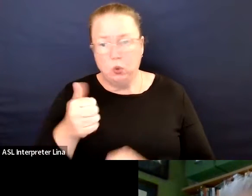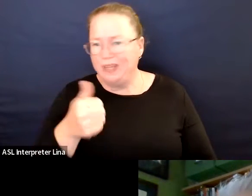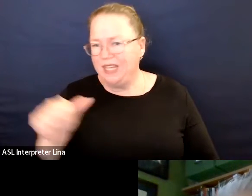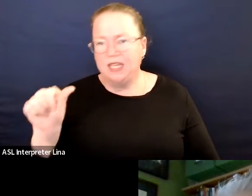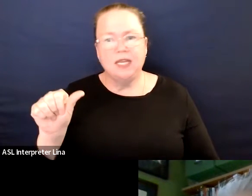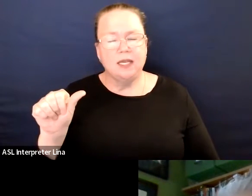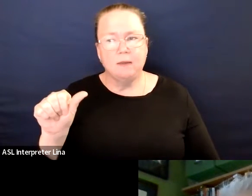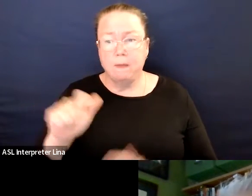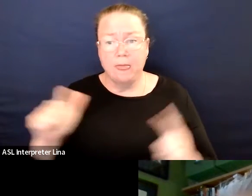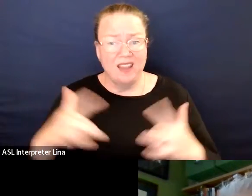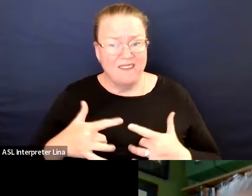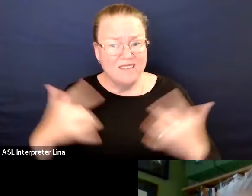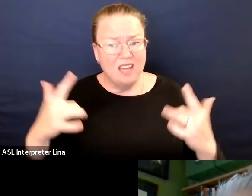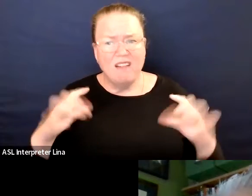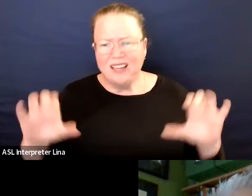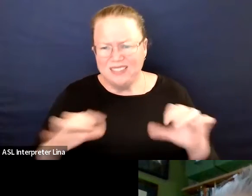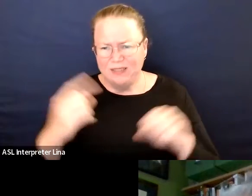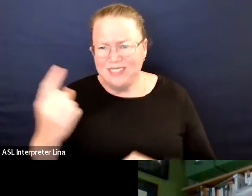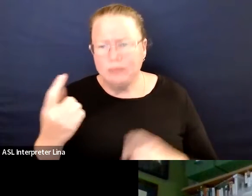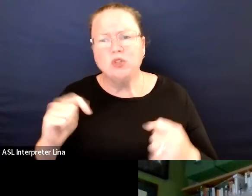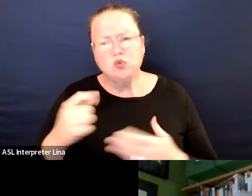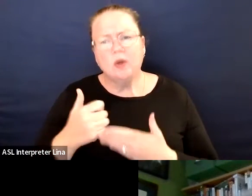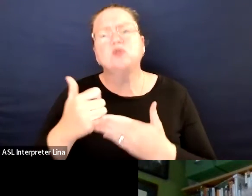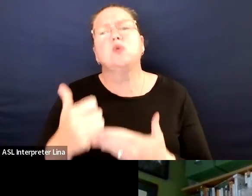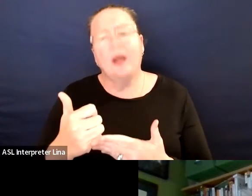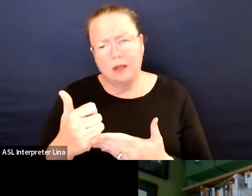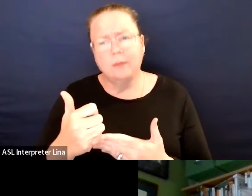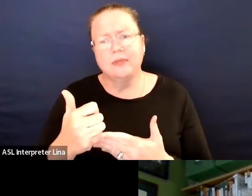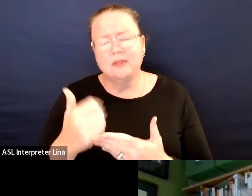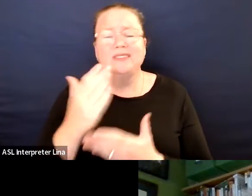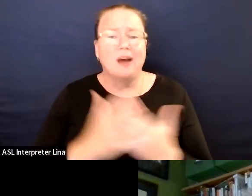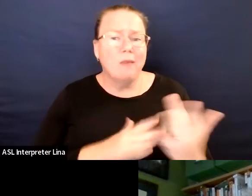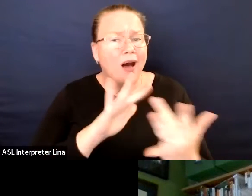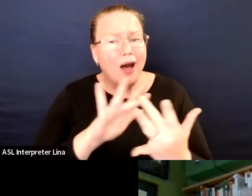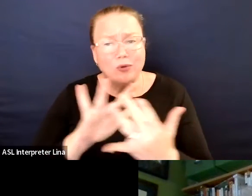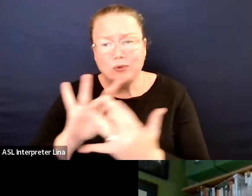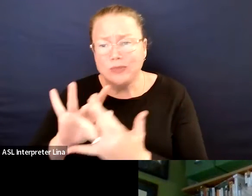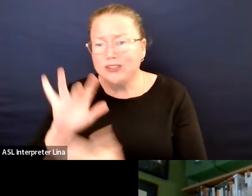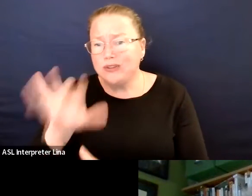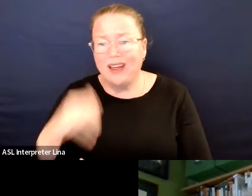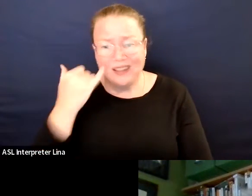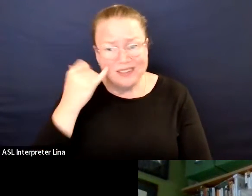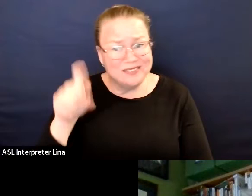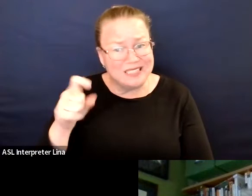of big event or activity, we try to help with doing some outreach and stuff like that if needed.